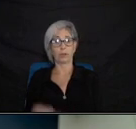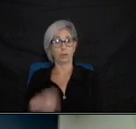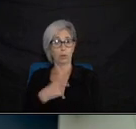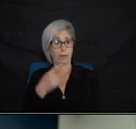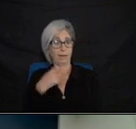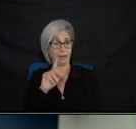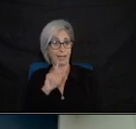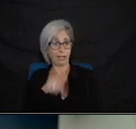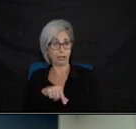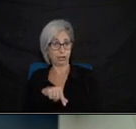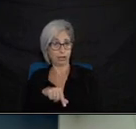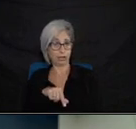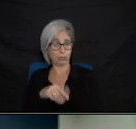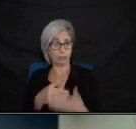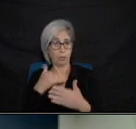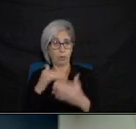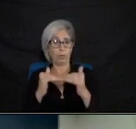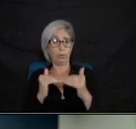that before we move on.